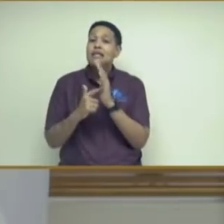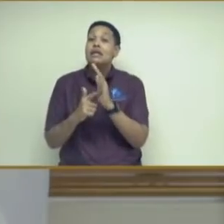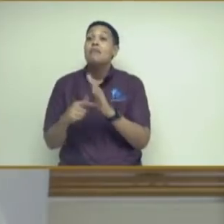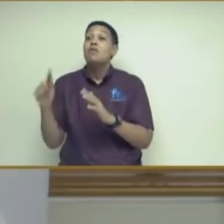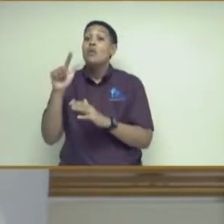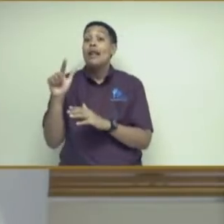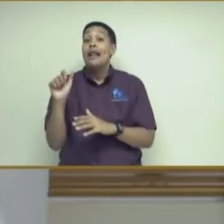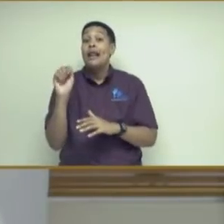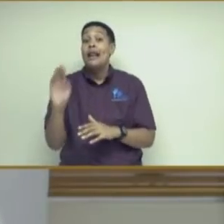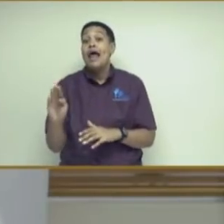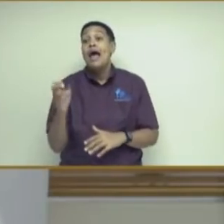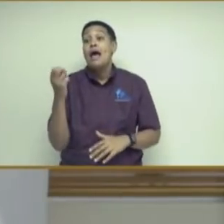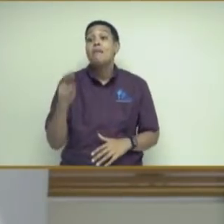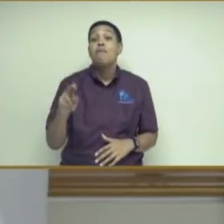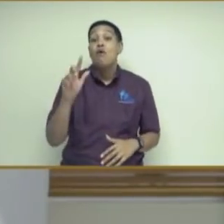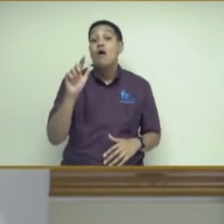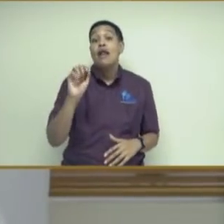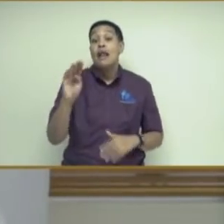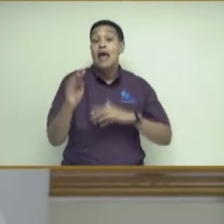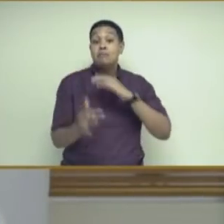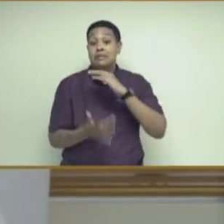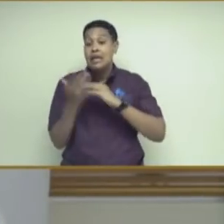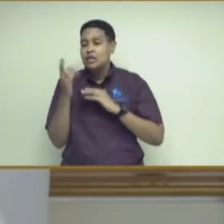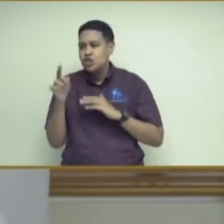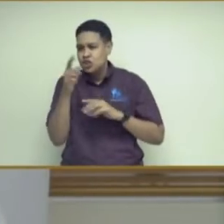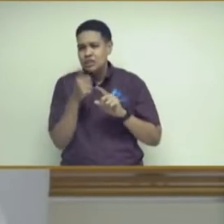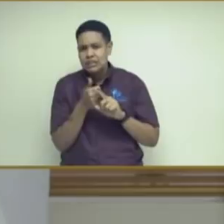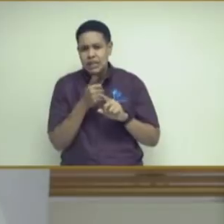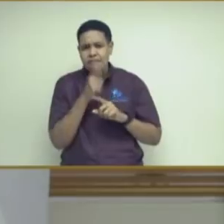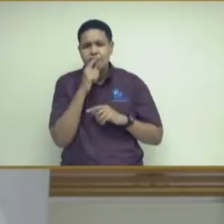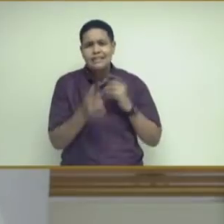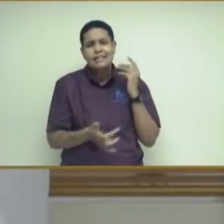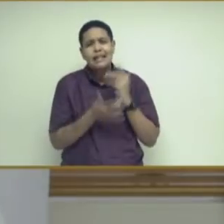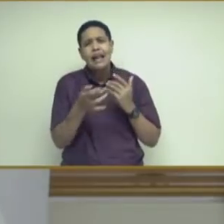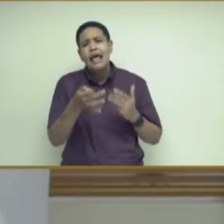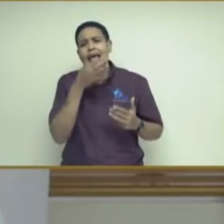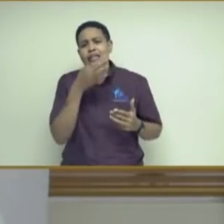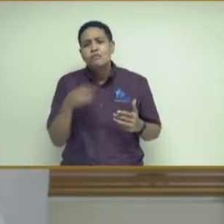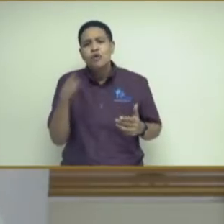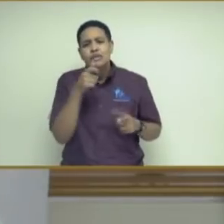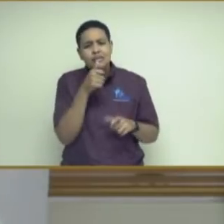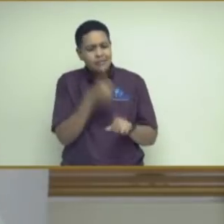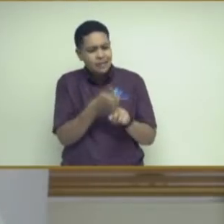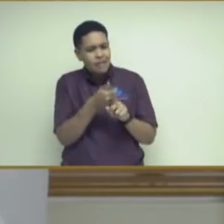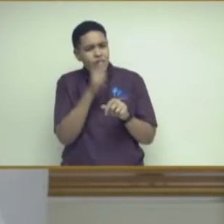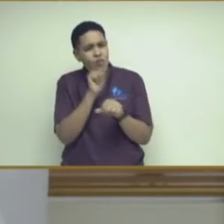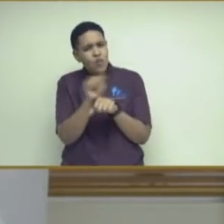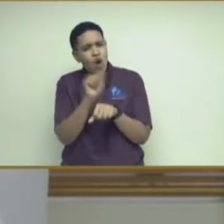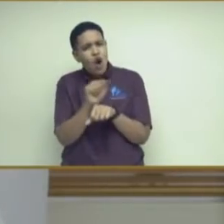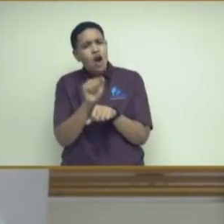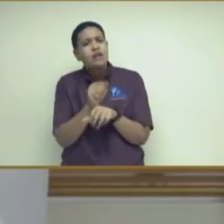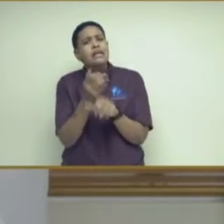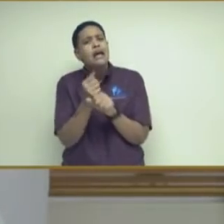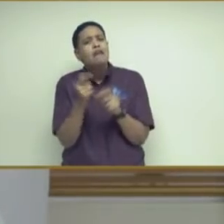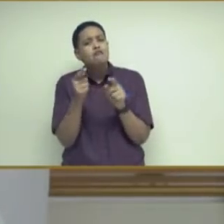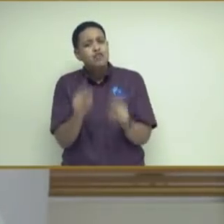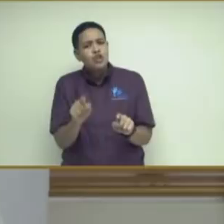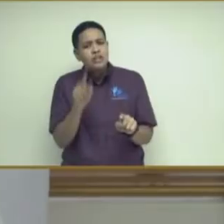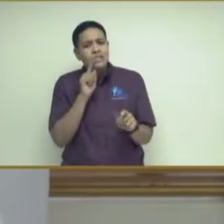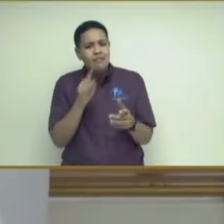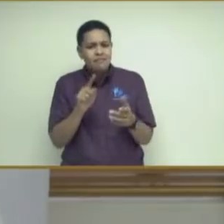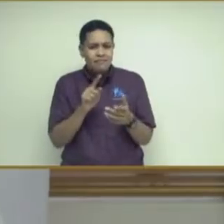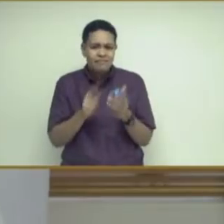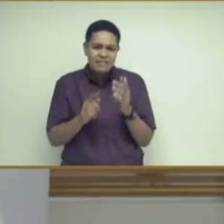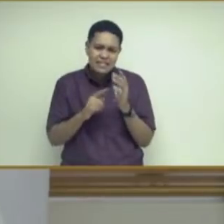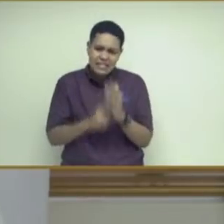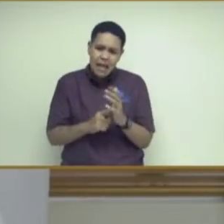lab or lab techs, the technical expertise who have worked to get the results of samples or